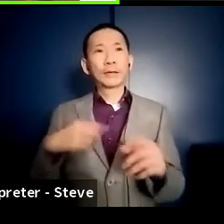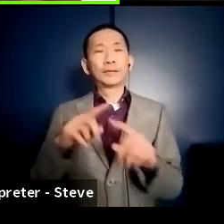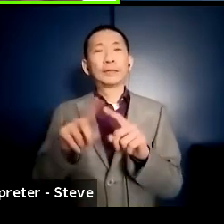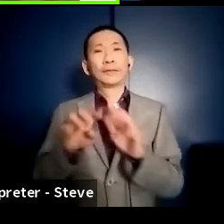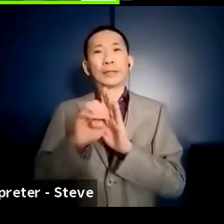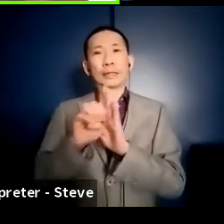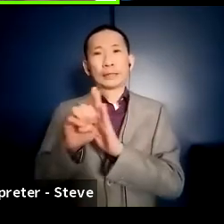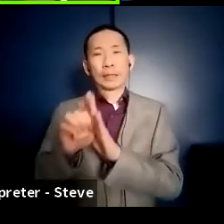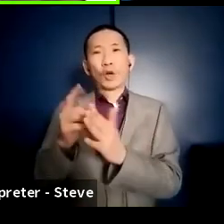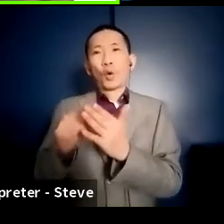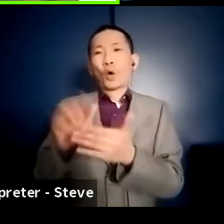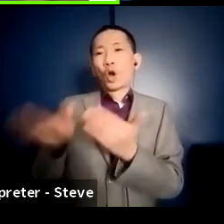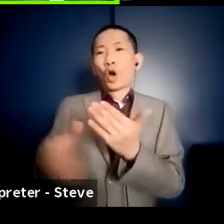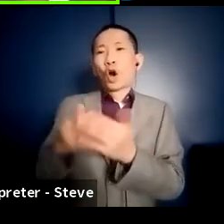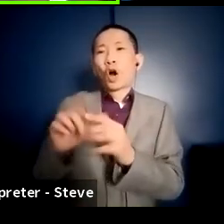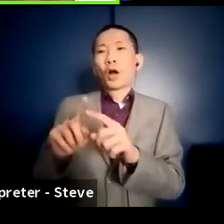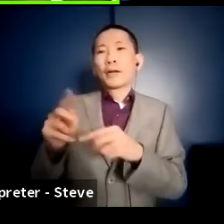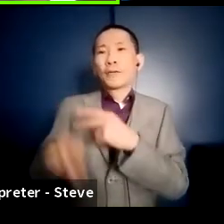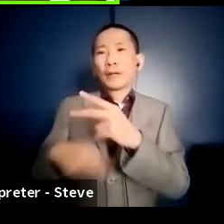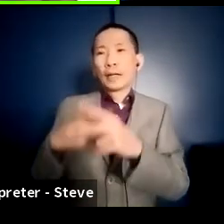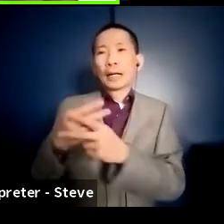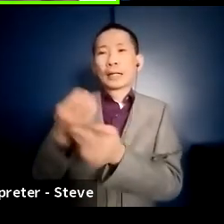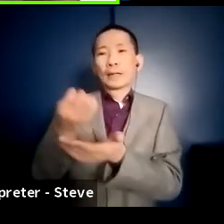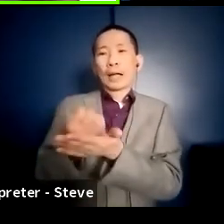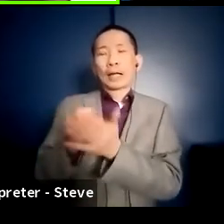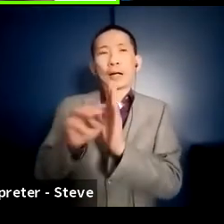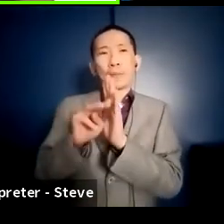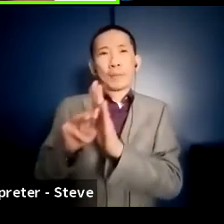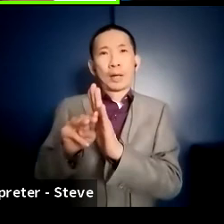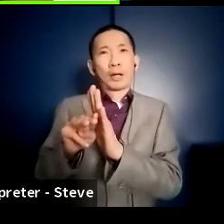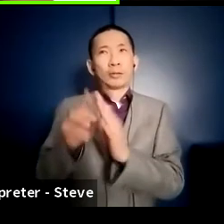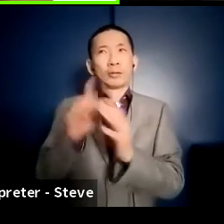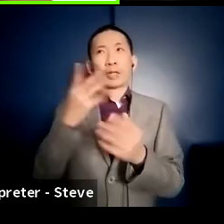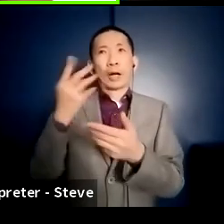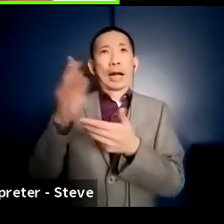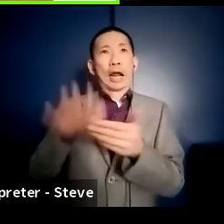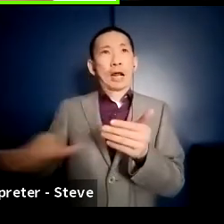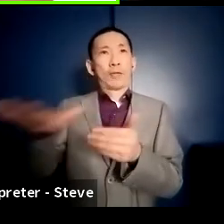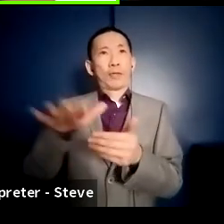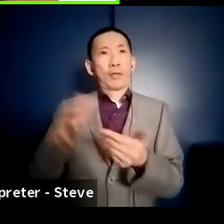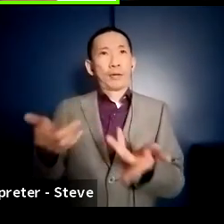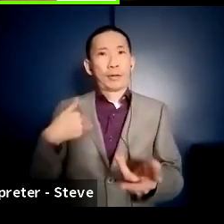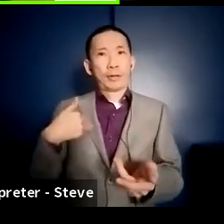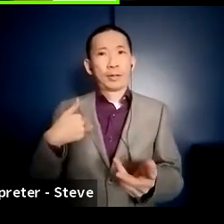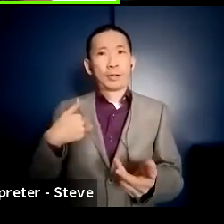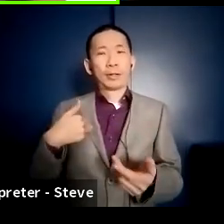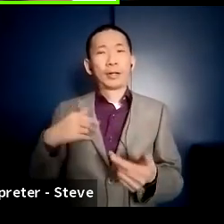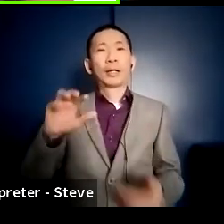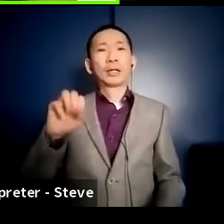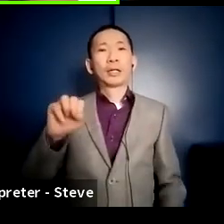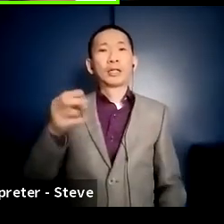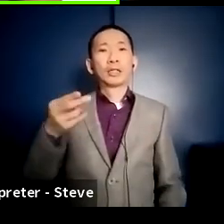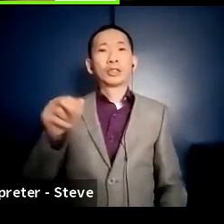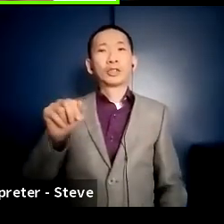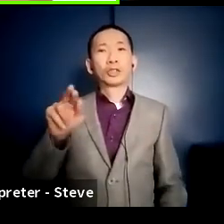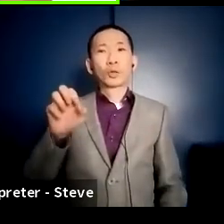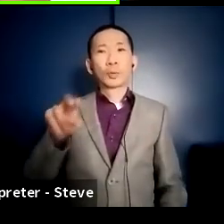of what all kinds of economic models are out there. And then Shireen also asked a